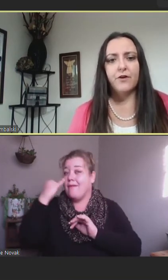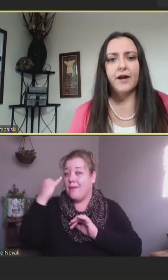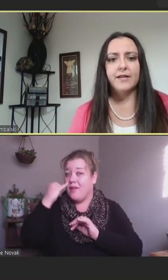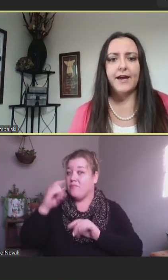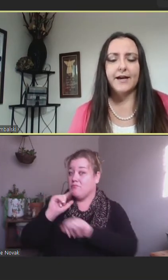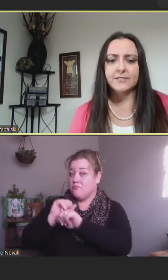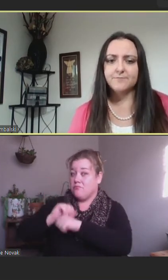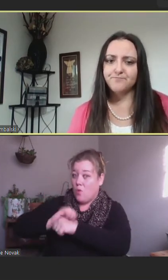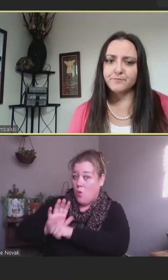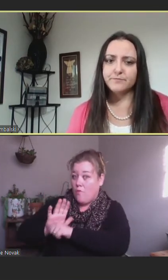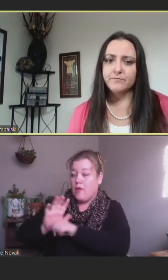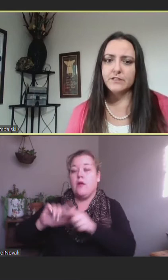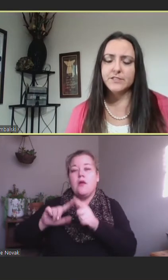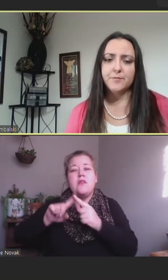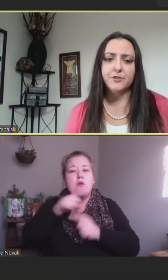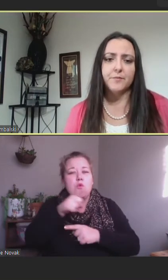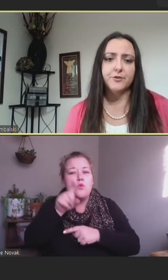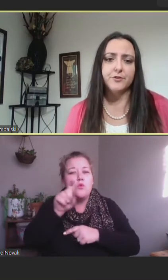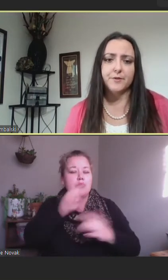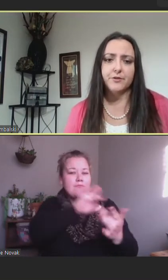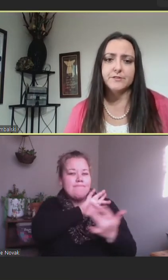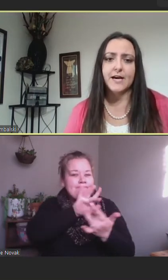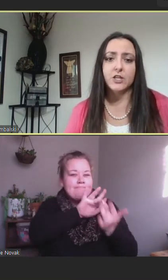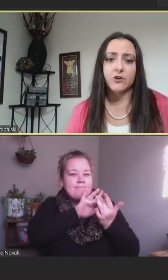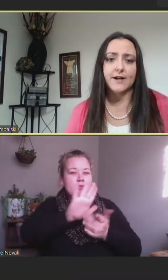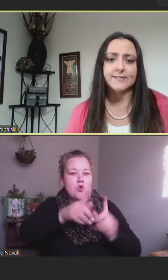you'll find at